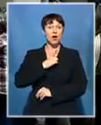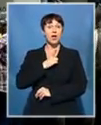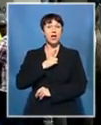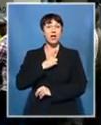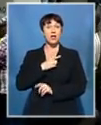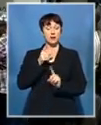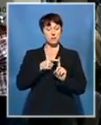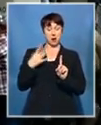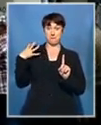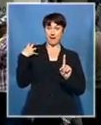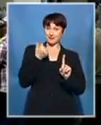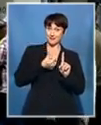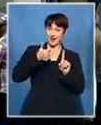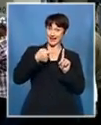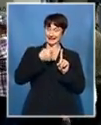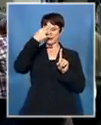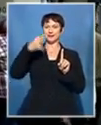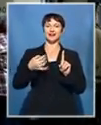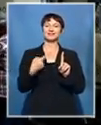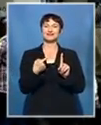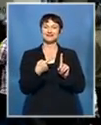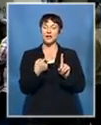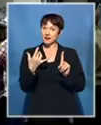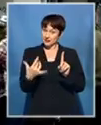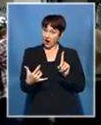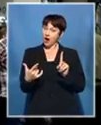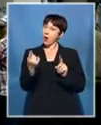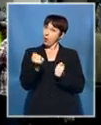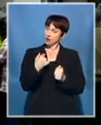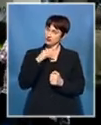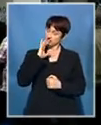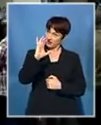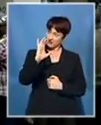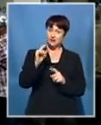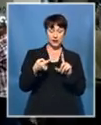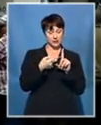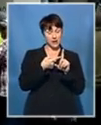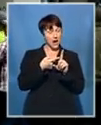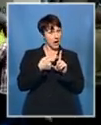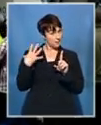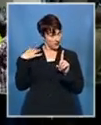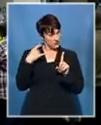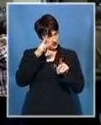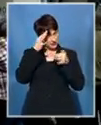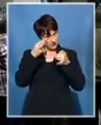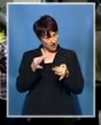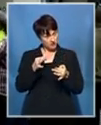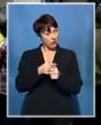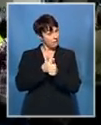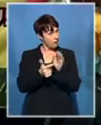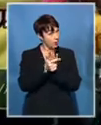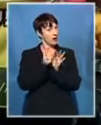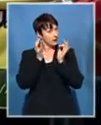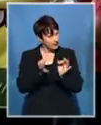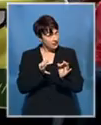minister who made the decision. And the question before this court was whether the minister made a rational and legal decision